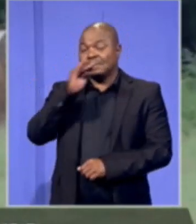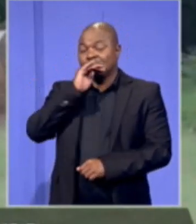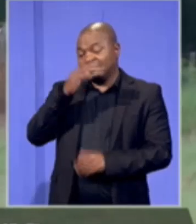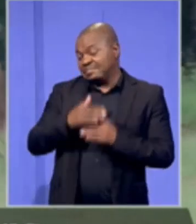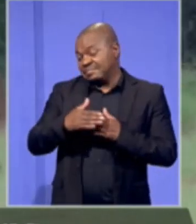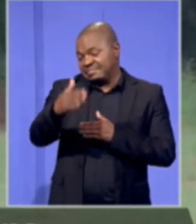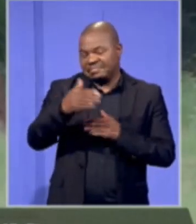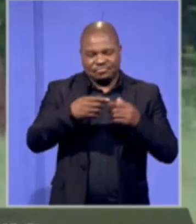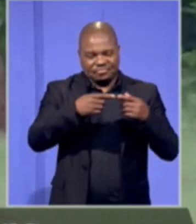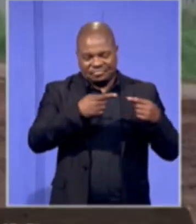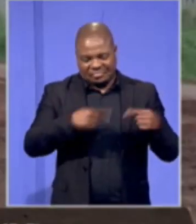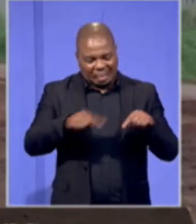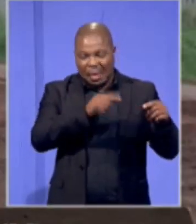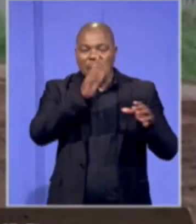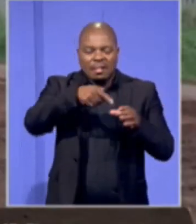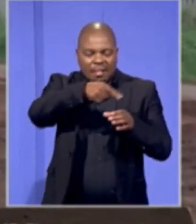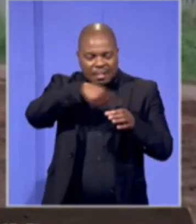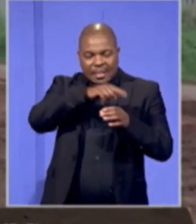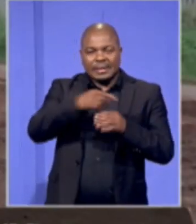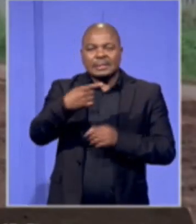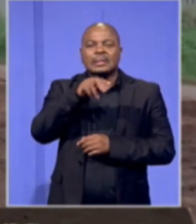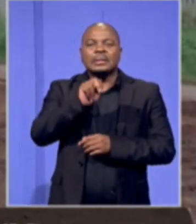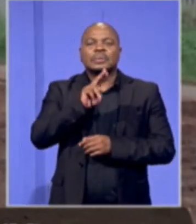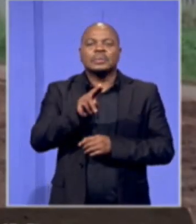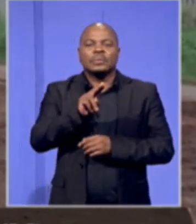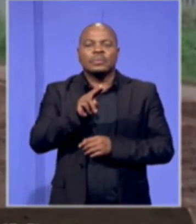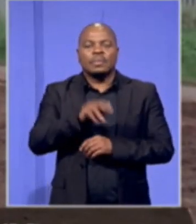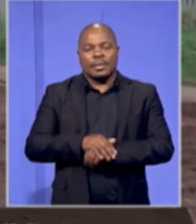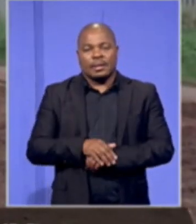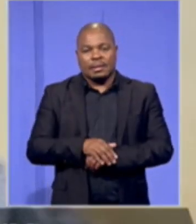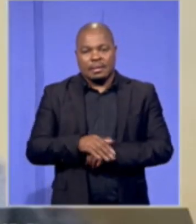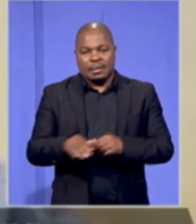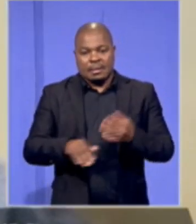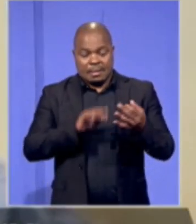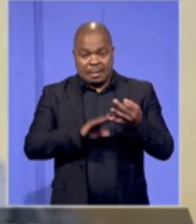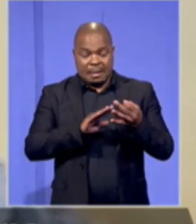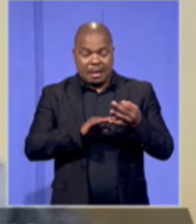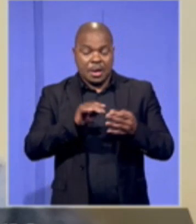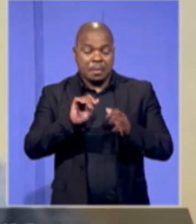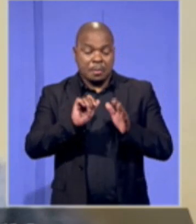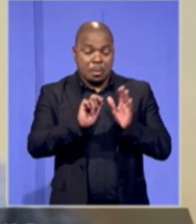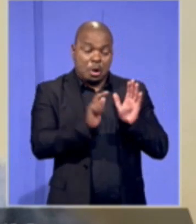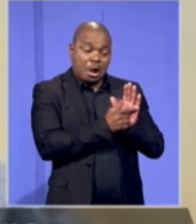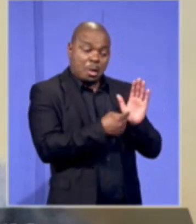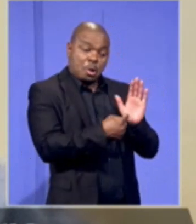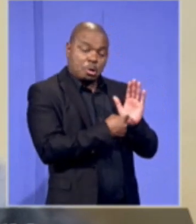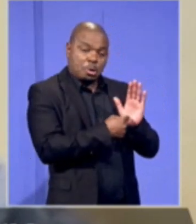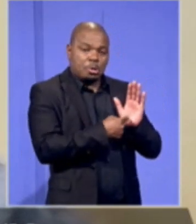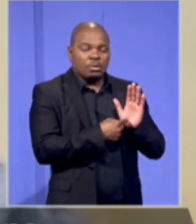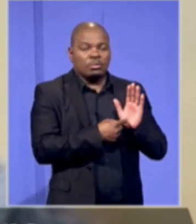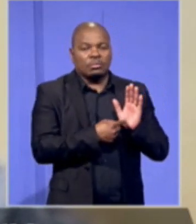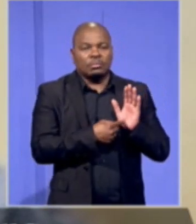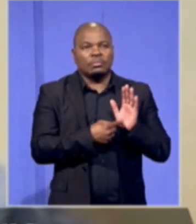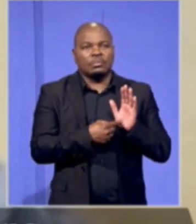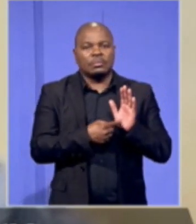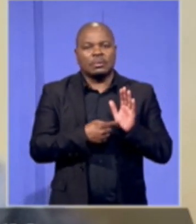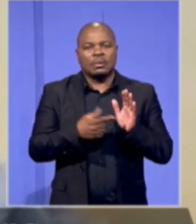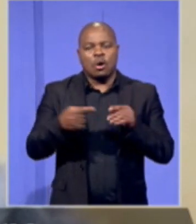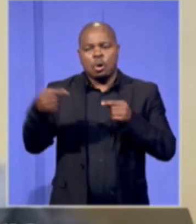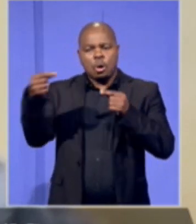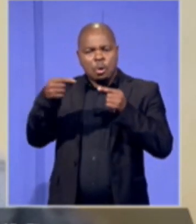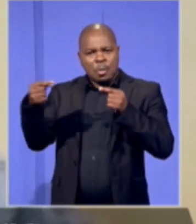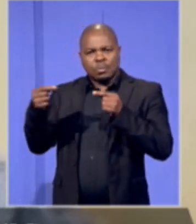haholo dikgotlakgotlano hoba ka hlokomela hore ke molao e leng hore ha e sale ba